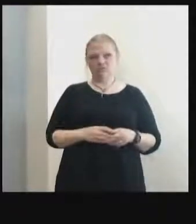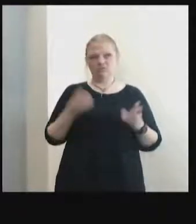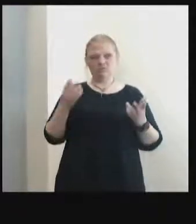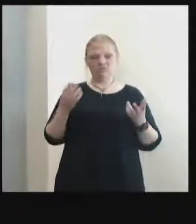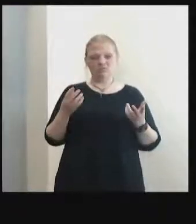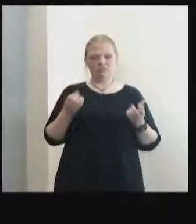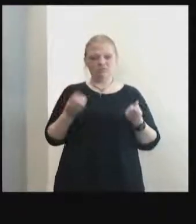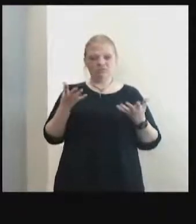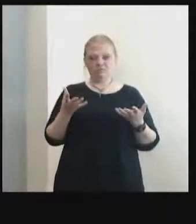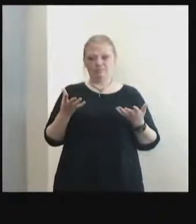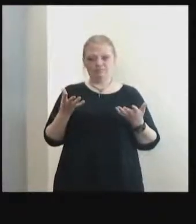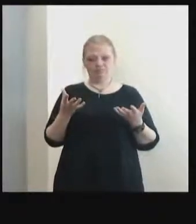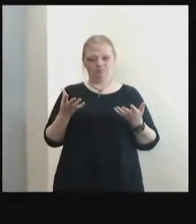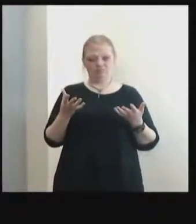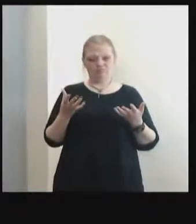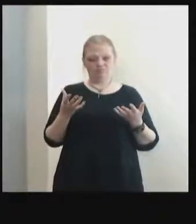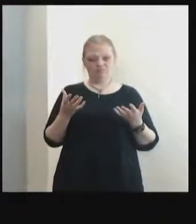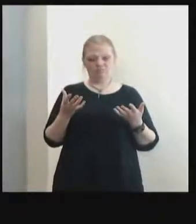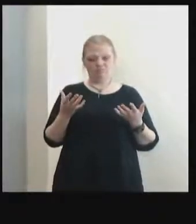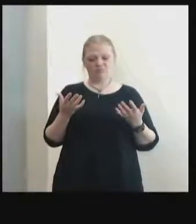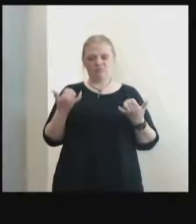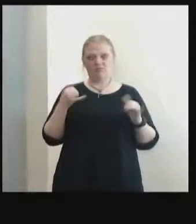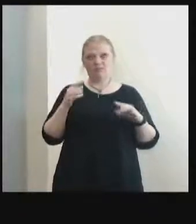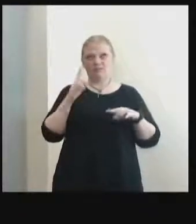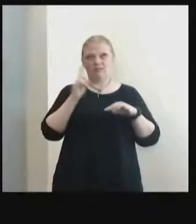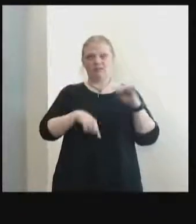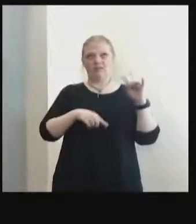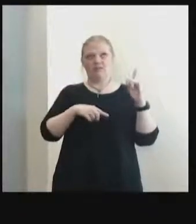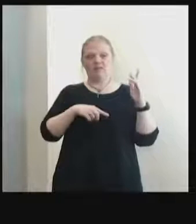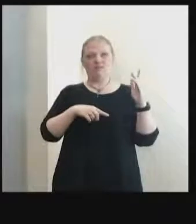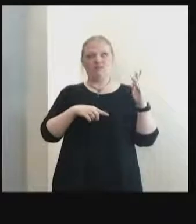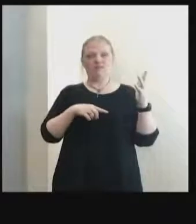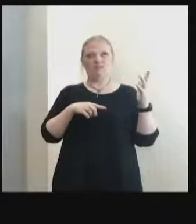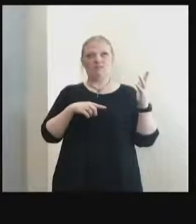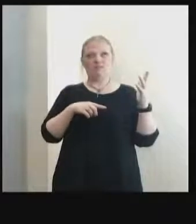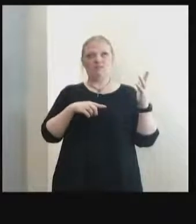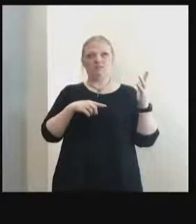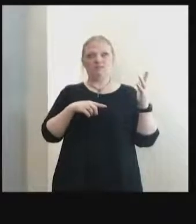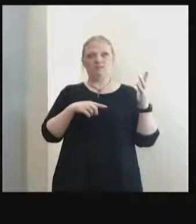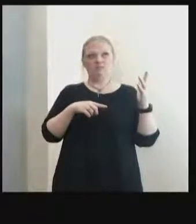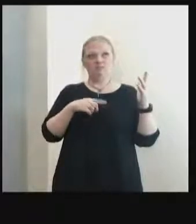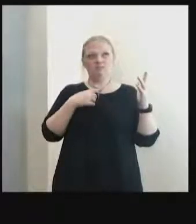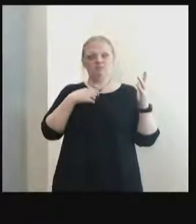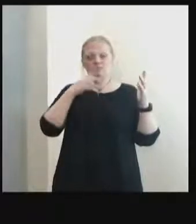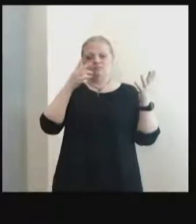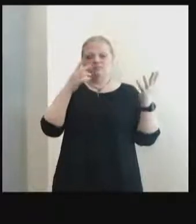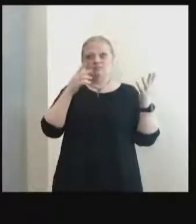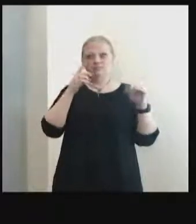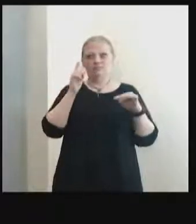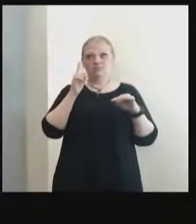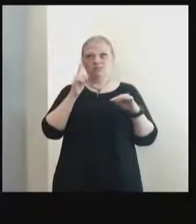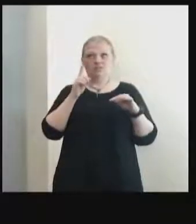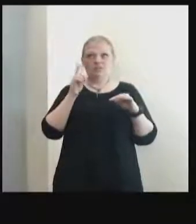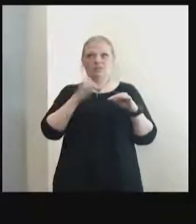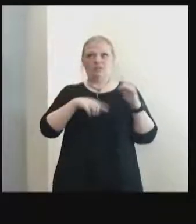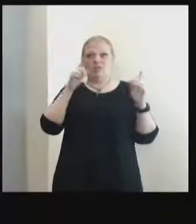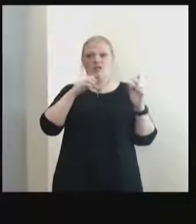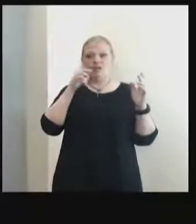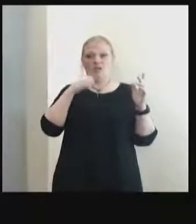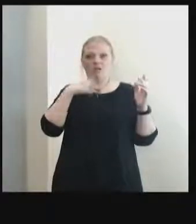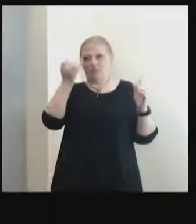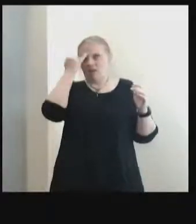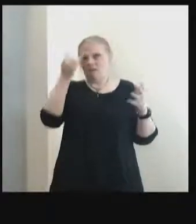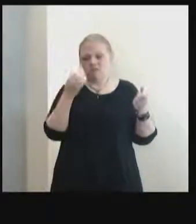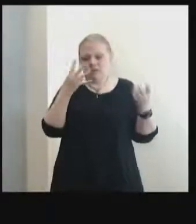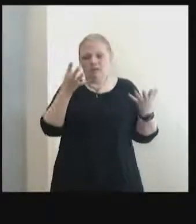that is still unfathomable for the United States to have lost hundreds of thousands as we had. So I don't want to see anybody else